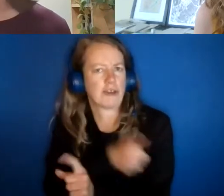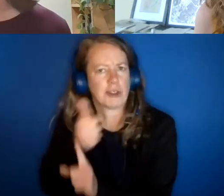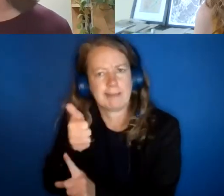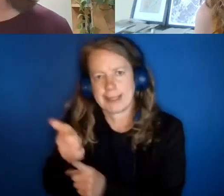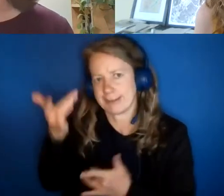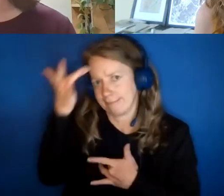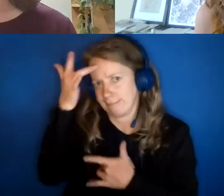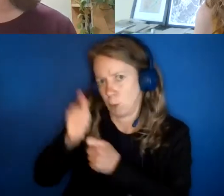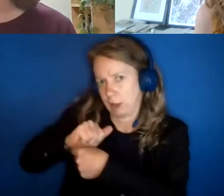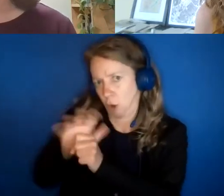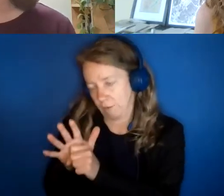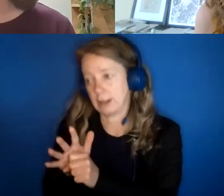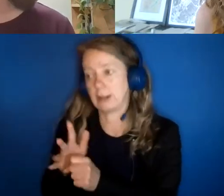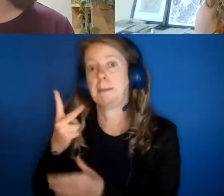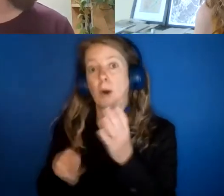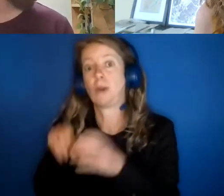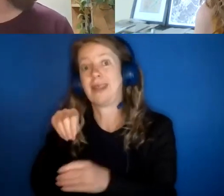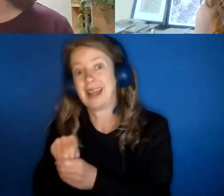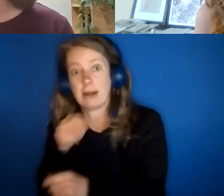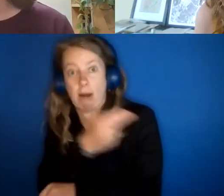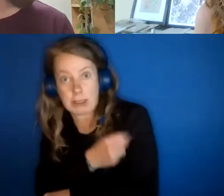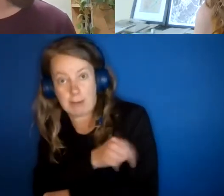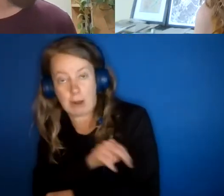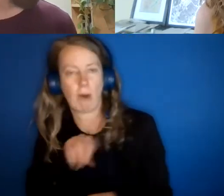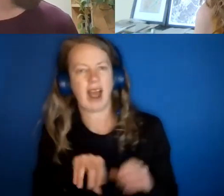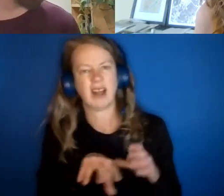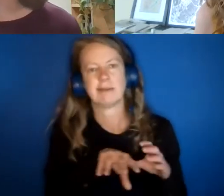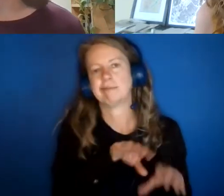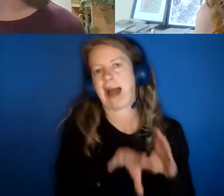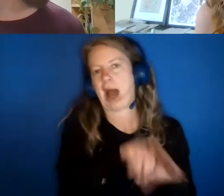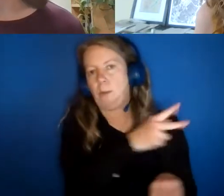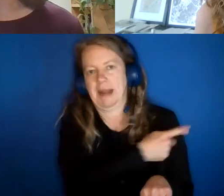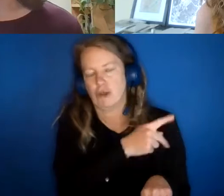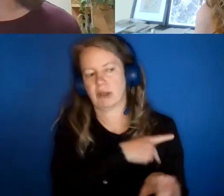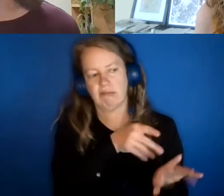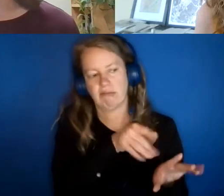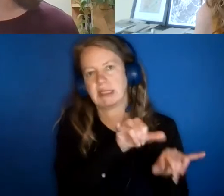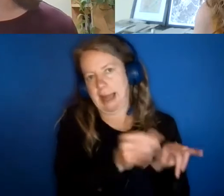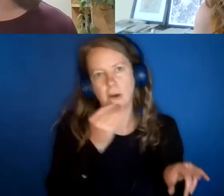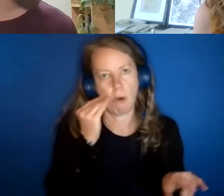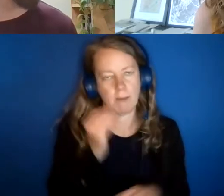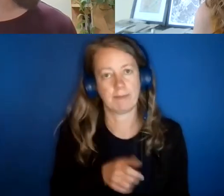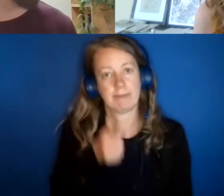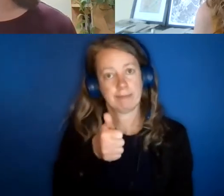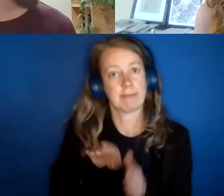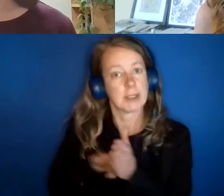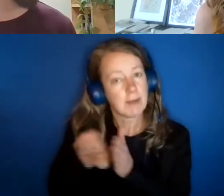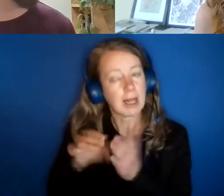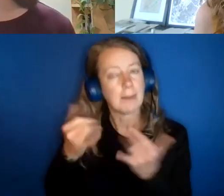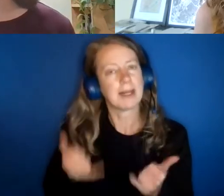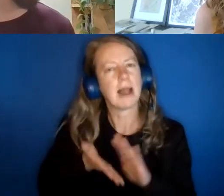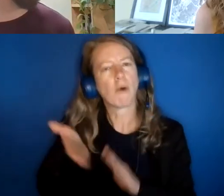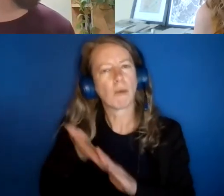in the hospital setting and outpatient settings. And she developed and now runs the COVID-19